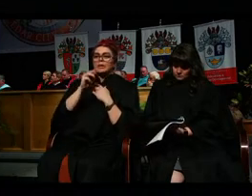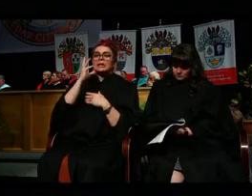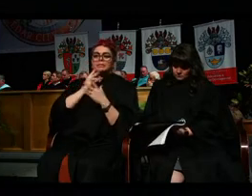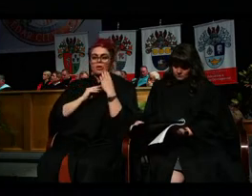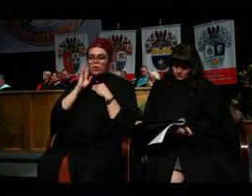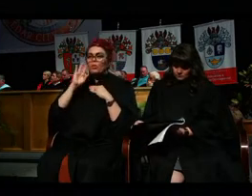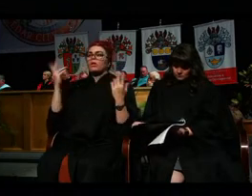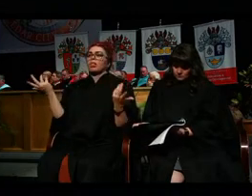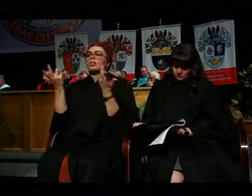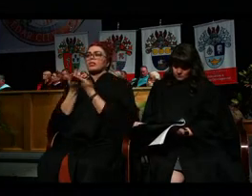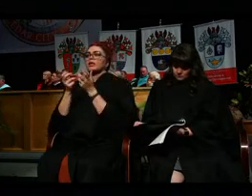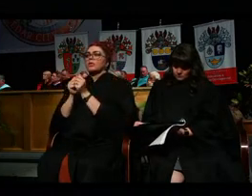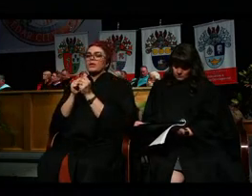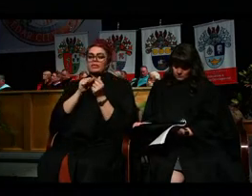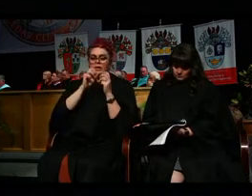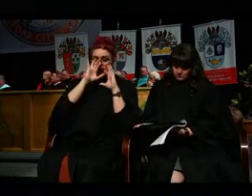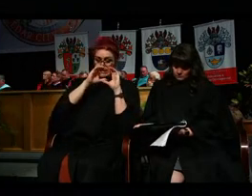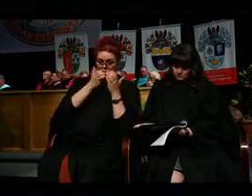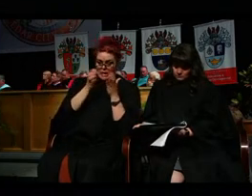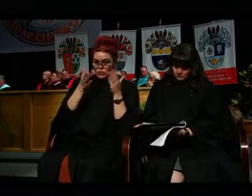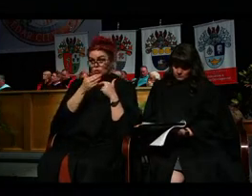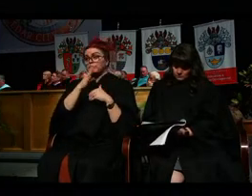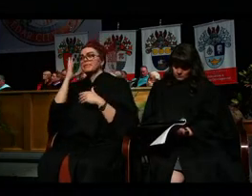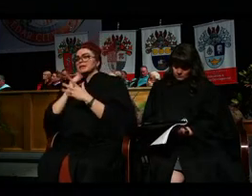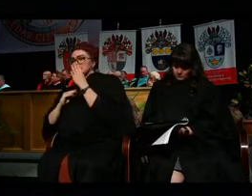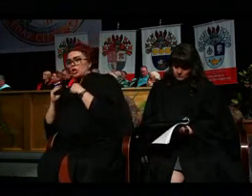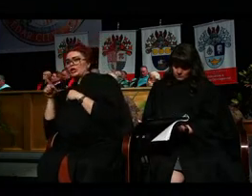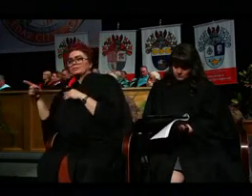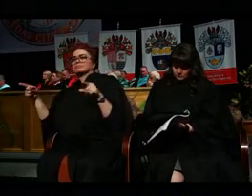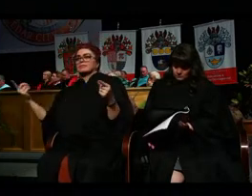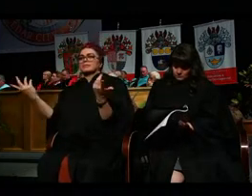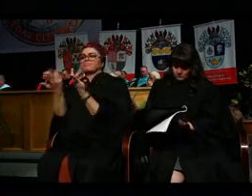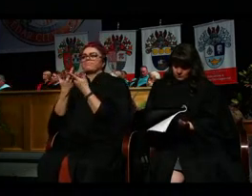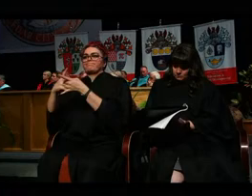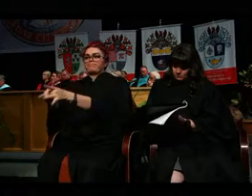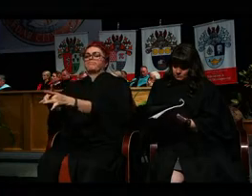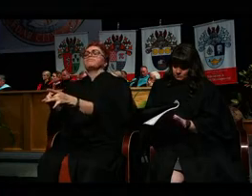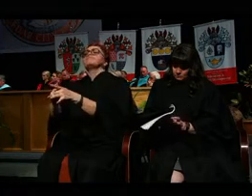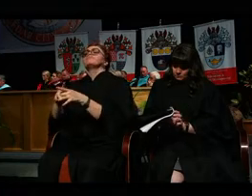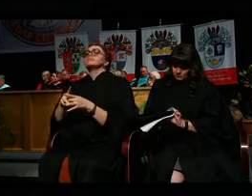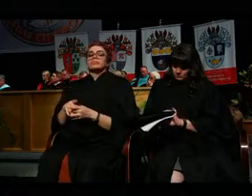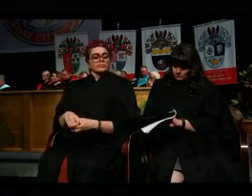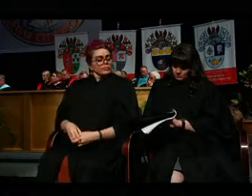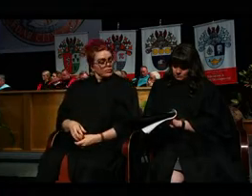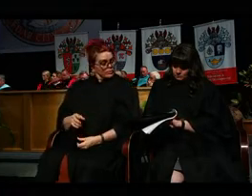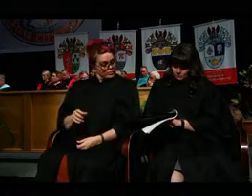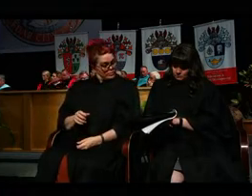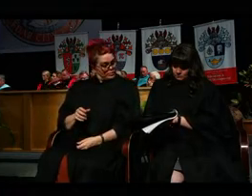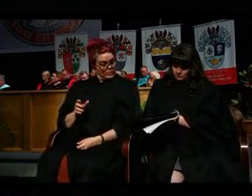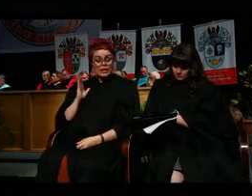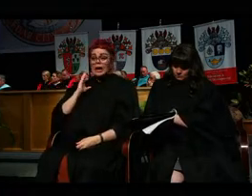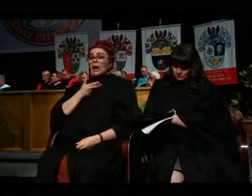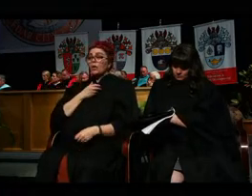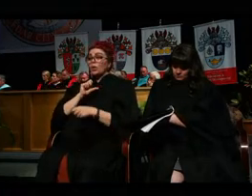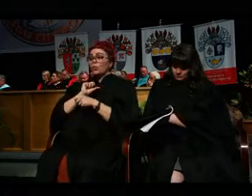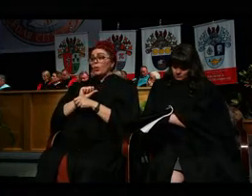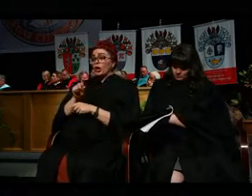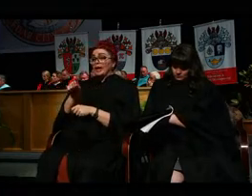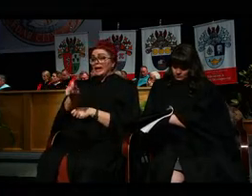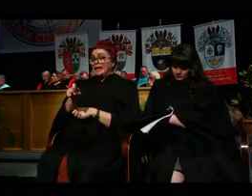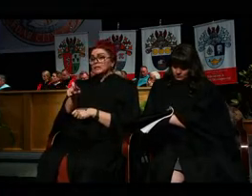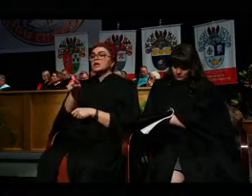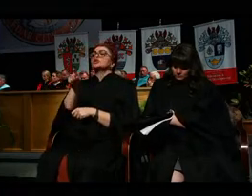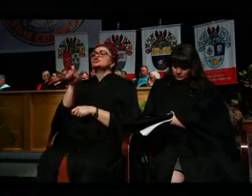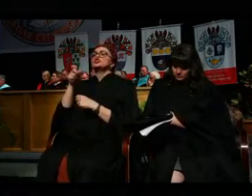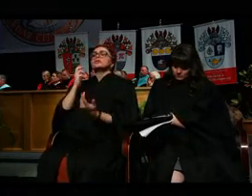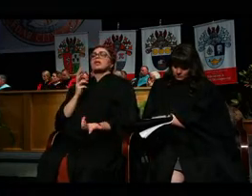job market, let's ensure that our academic programs align with local, regional, and state growing workforce needs and market